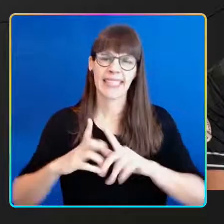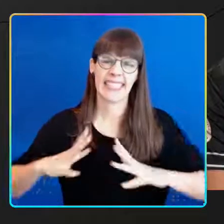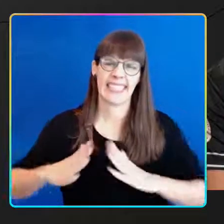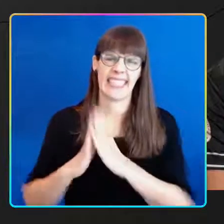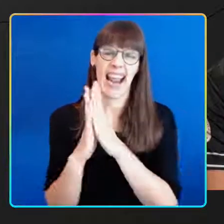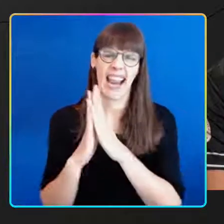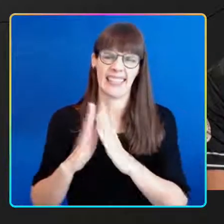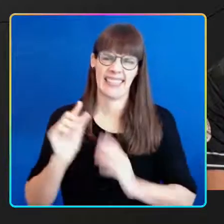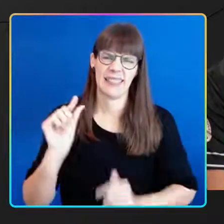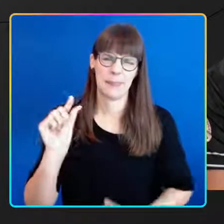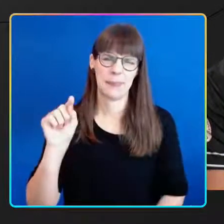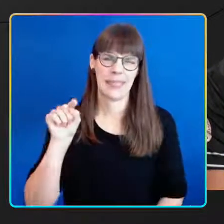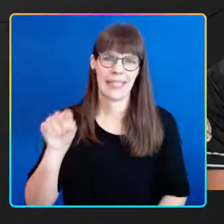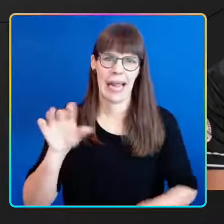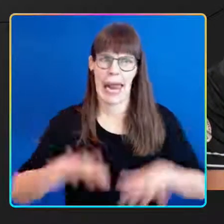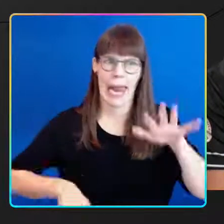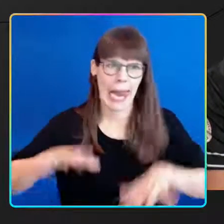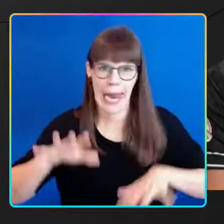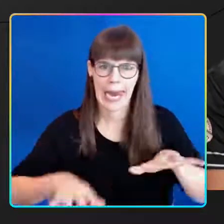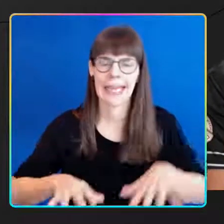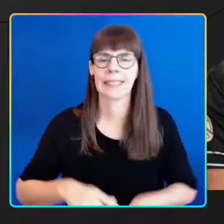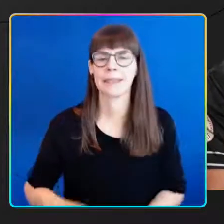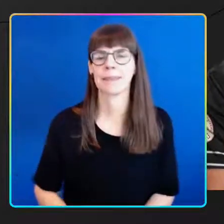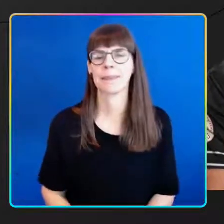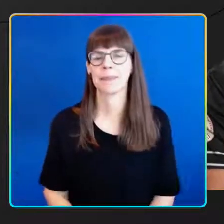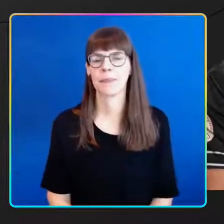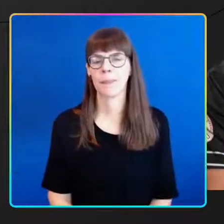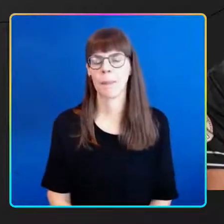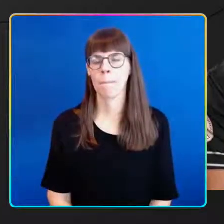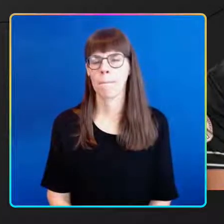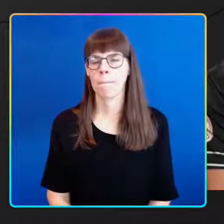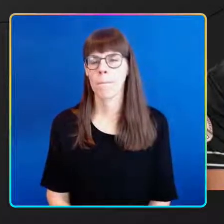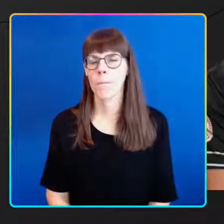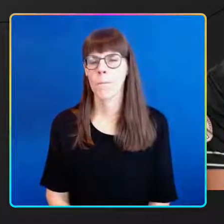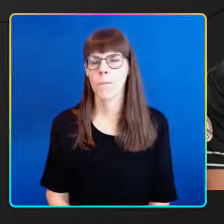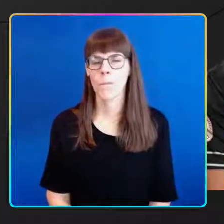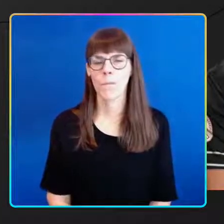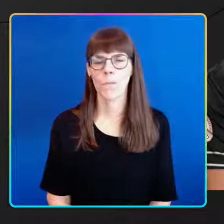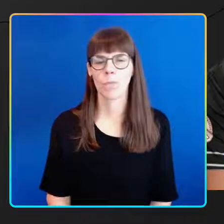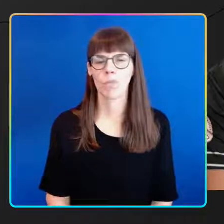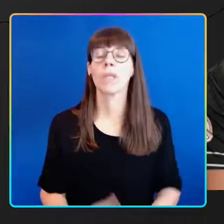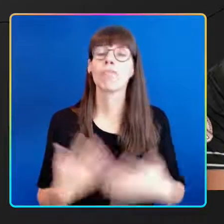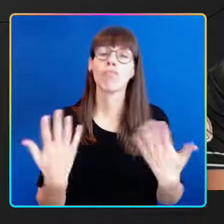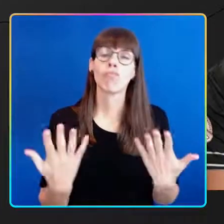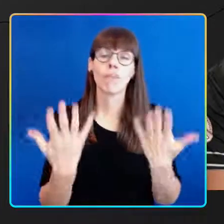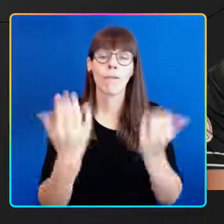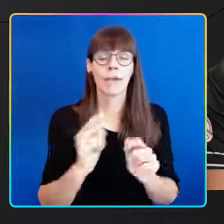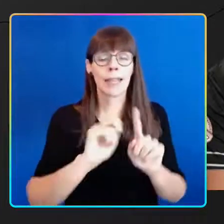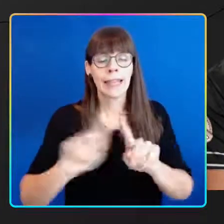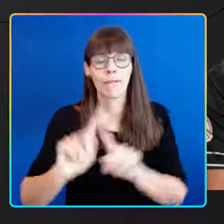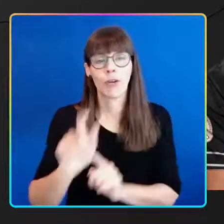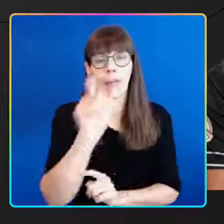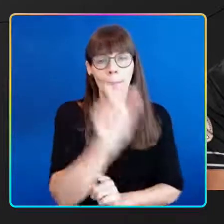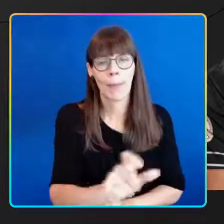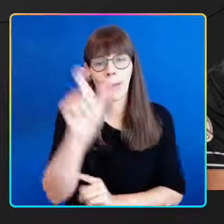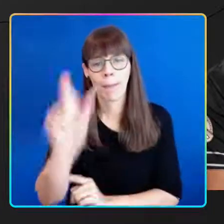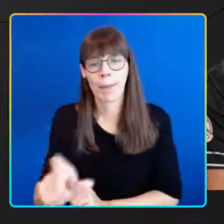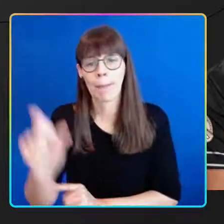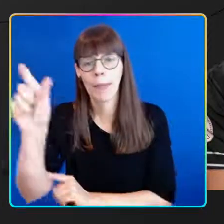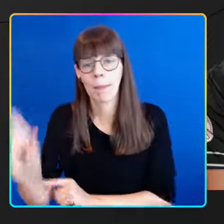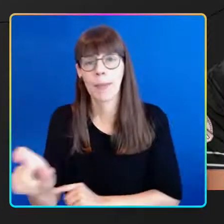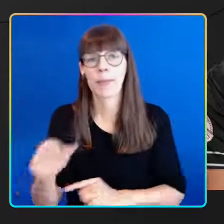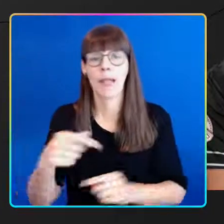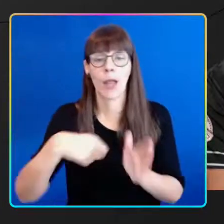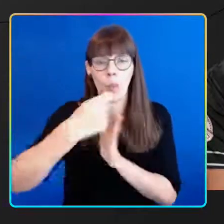still see this when we have engagement with different clients and we are working on data science